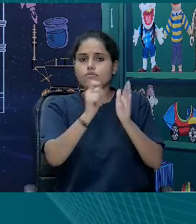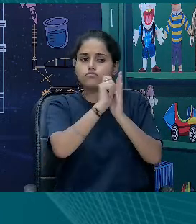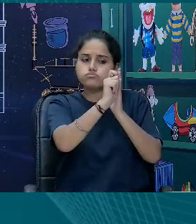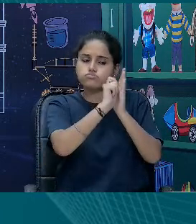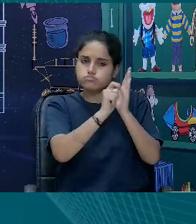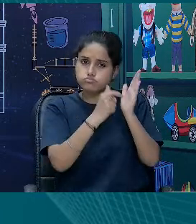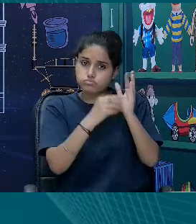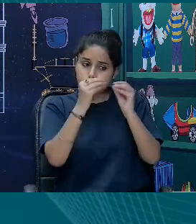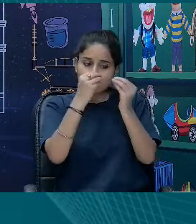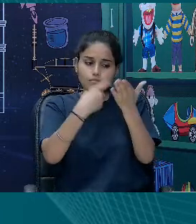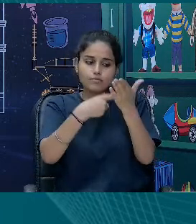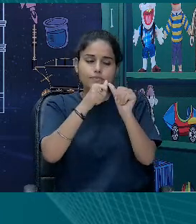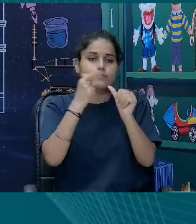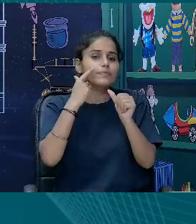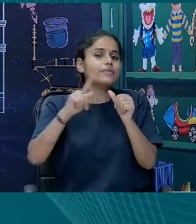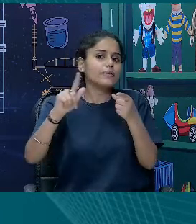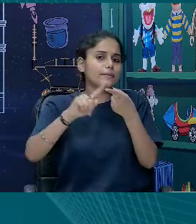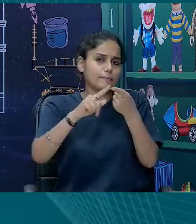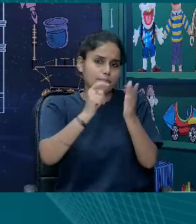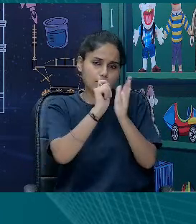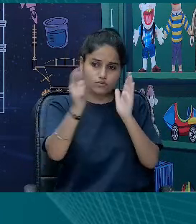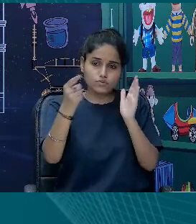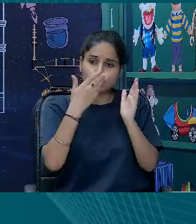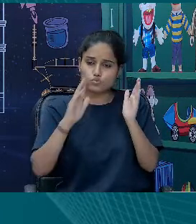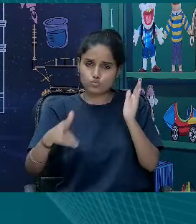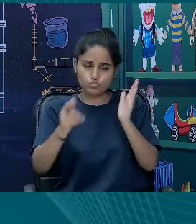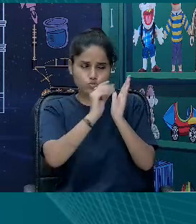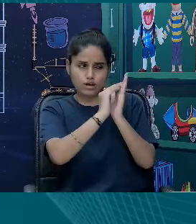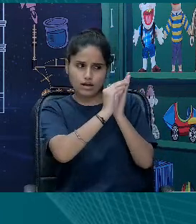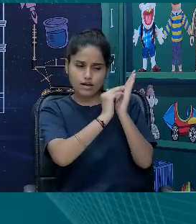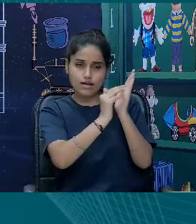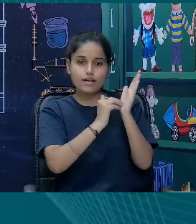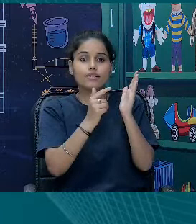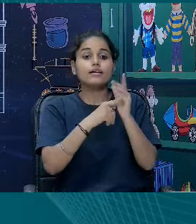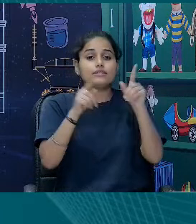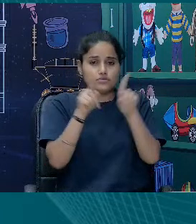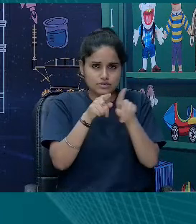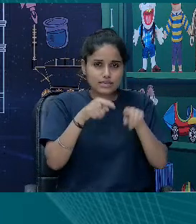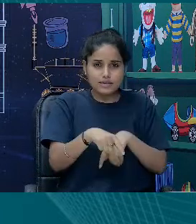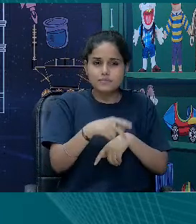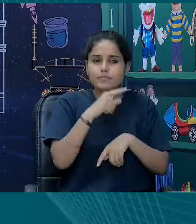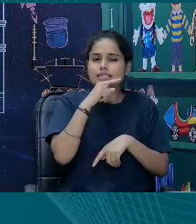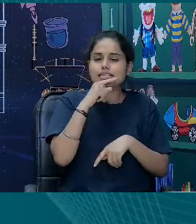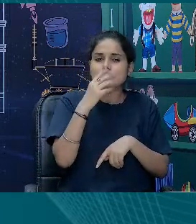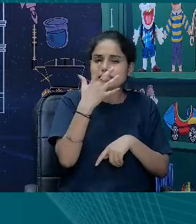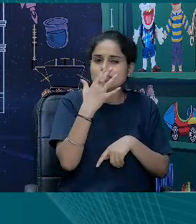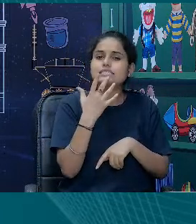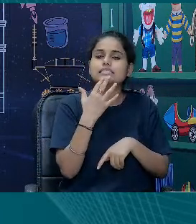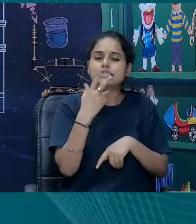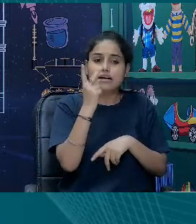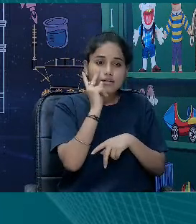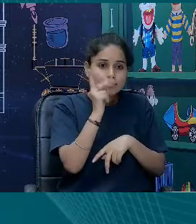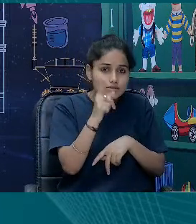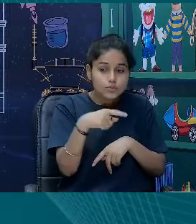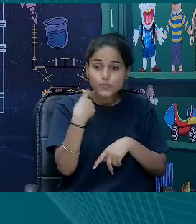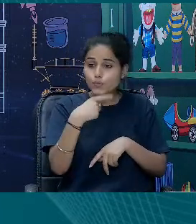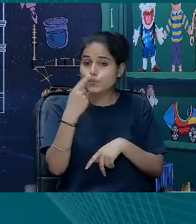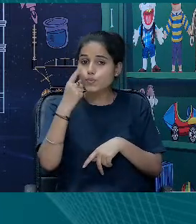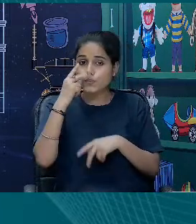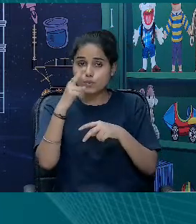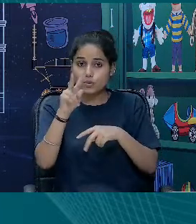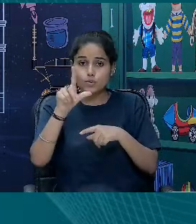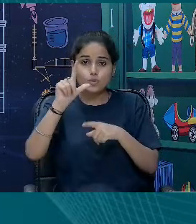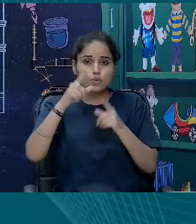reading the poem, and then I have added color contrasted thing also, so it will help the low vision also, low